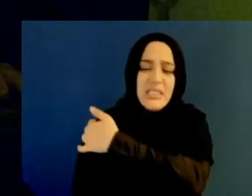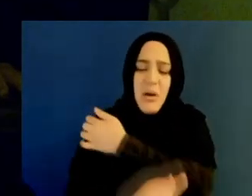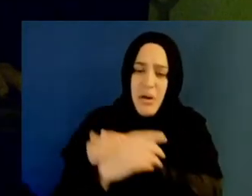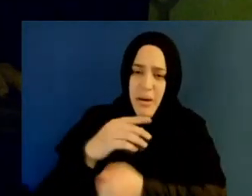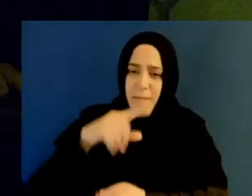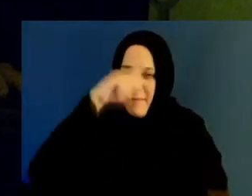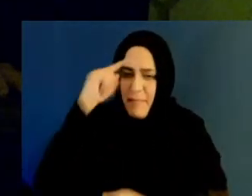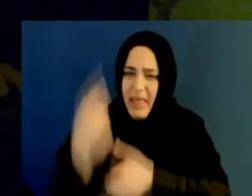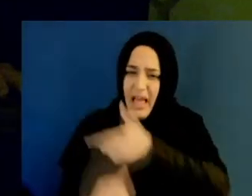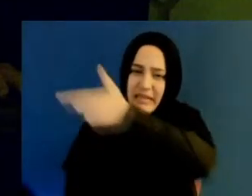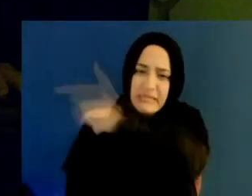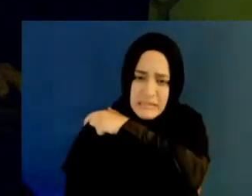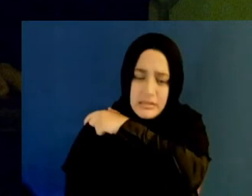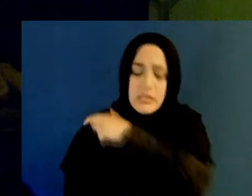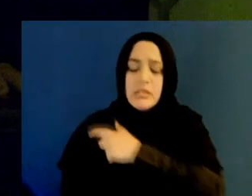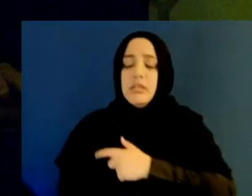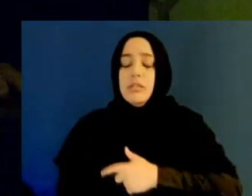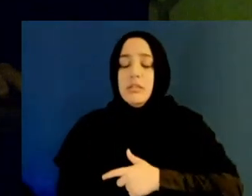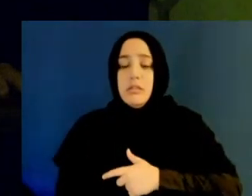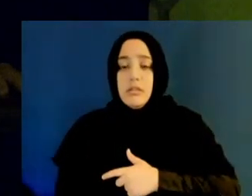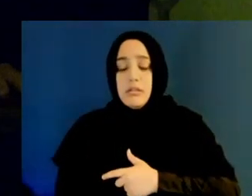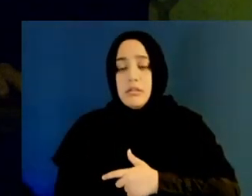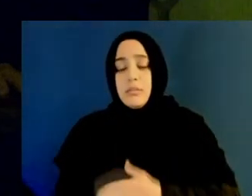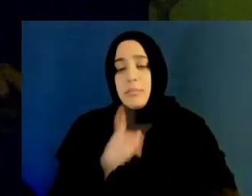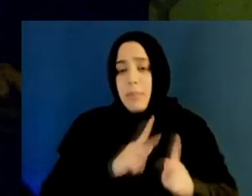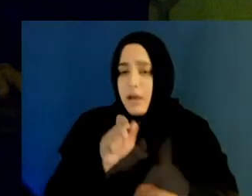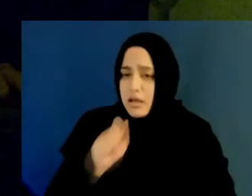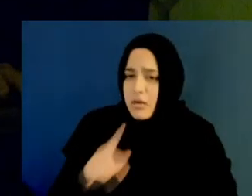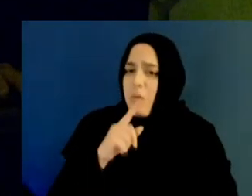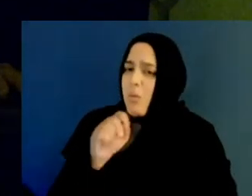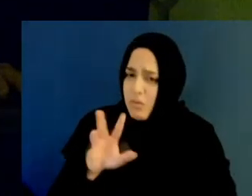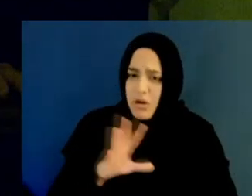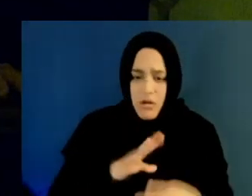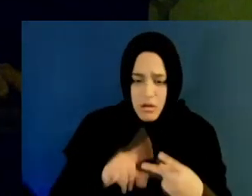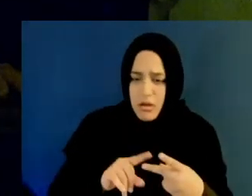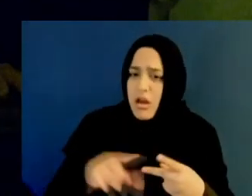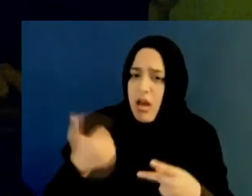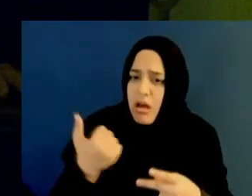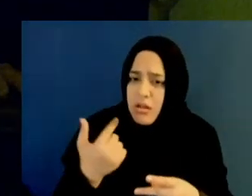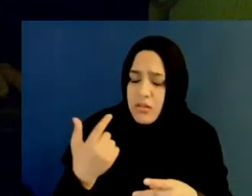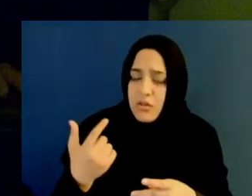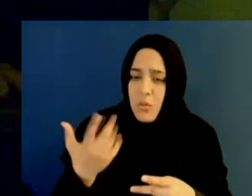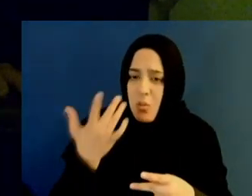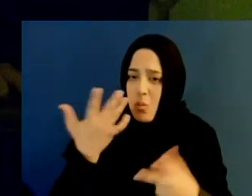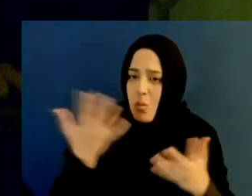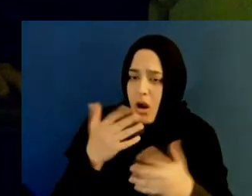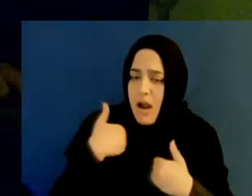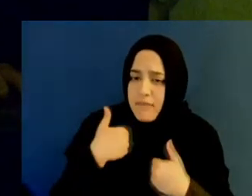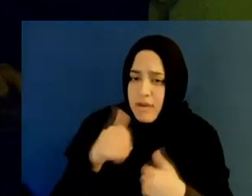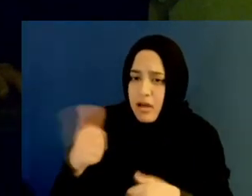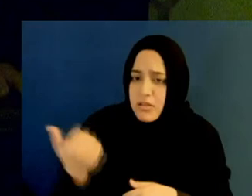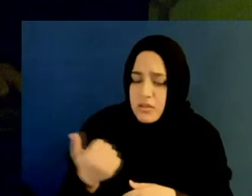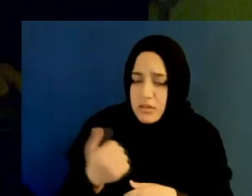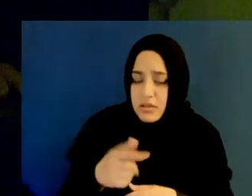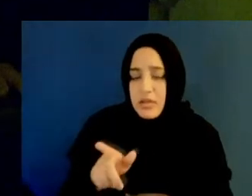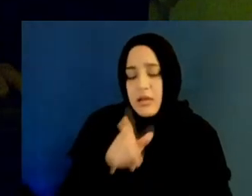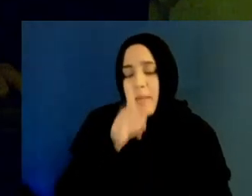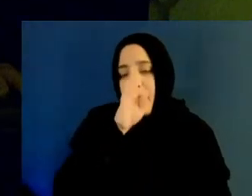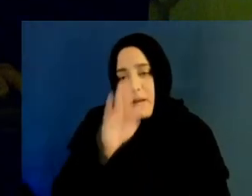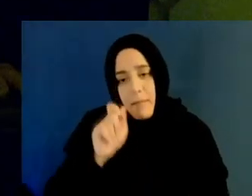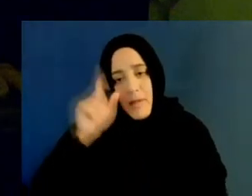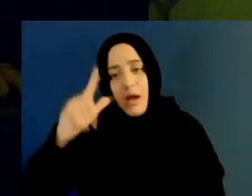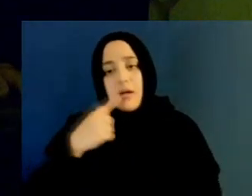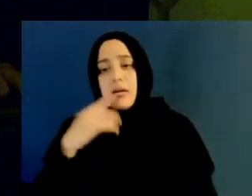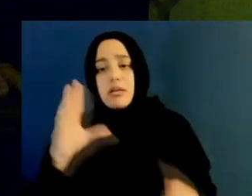remaining bruises on the back of your father? Imam al-Bakir says, when my father was taken as